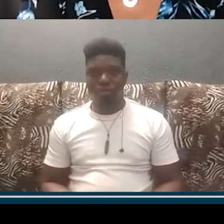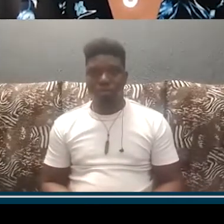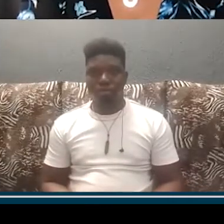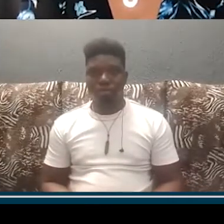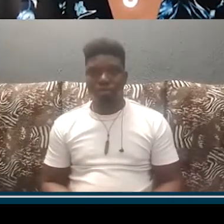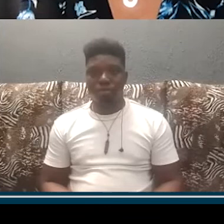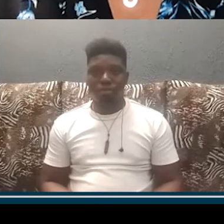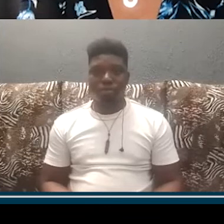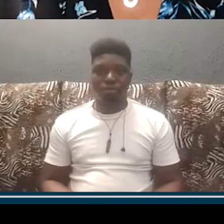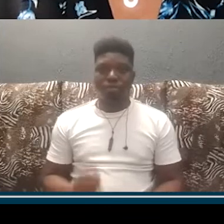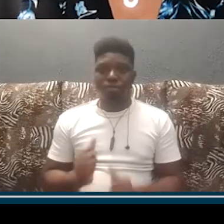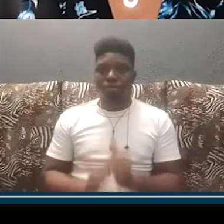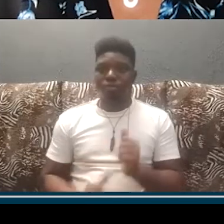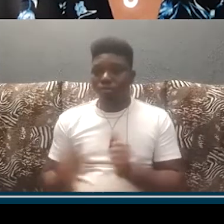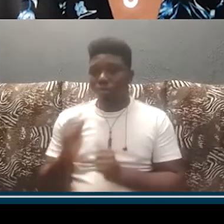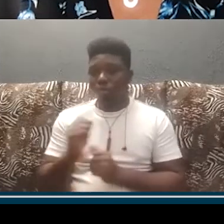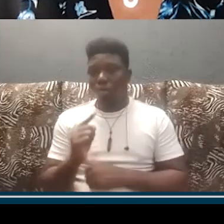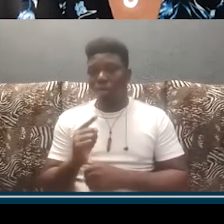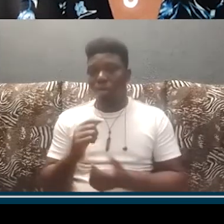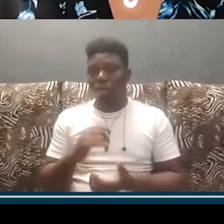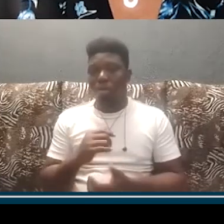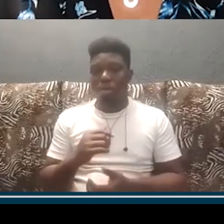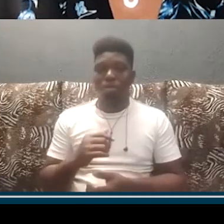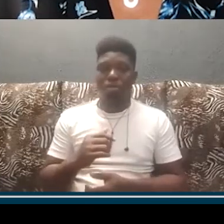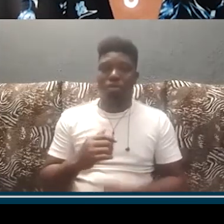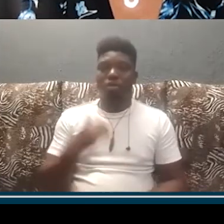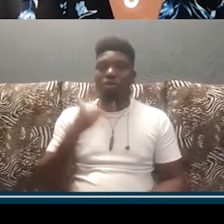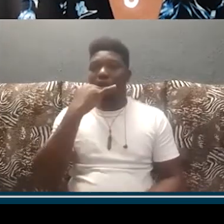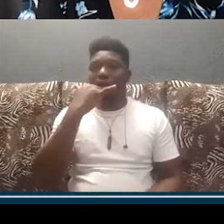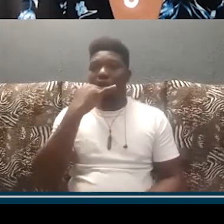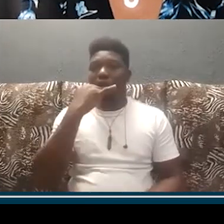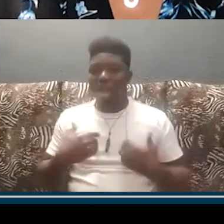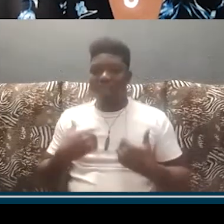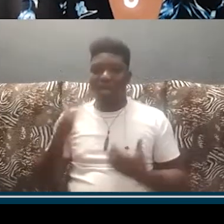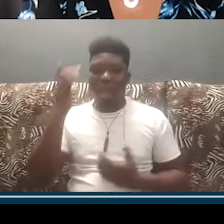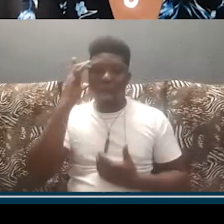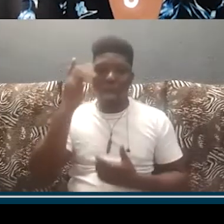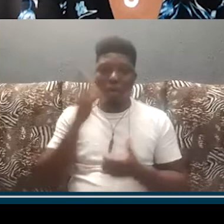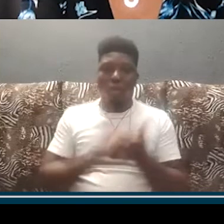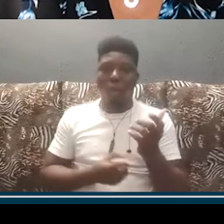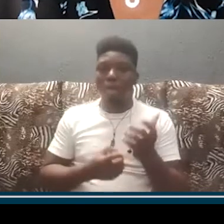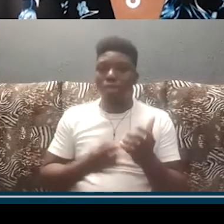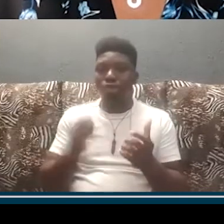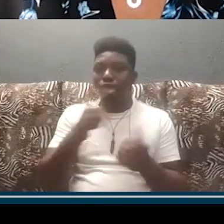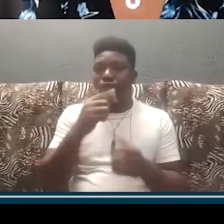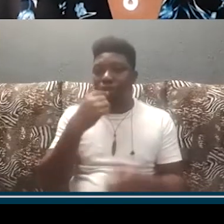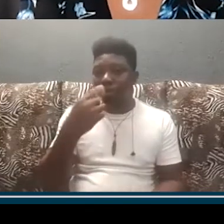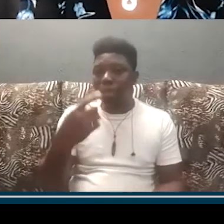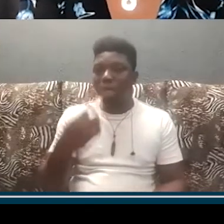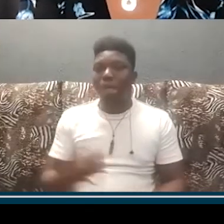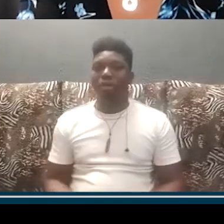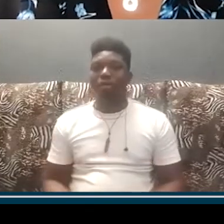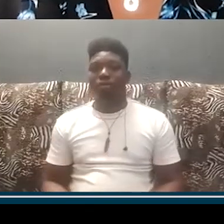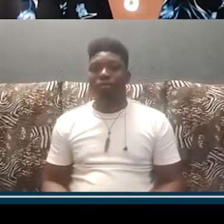had heard what you just said, they would have come off of mute and like started screaming at the top of their lungs. Was it